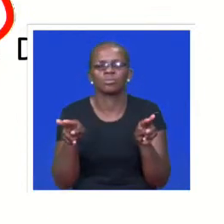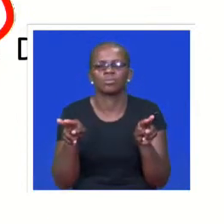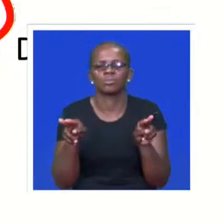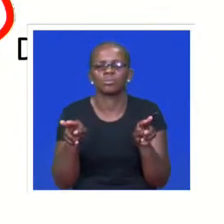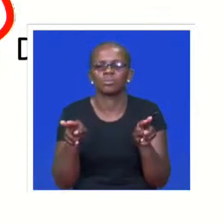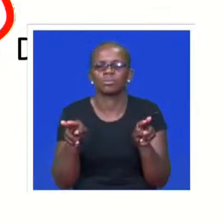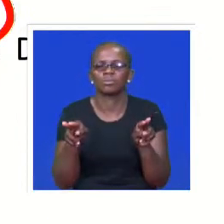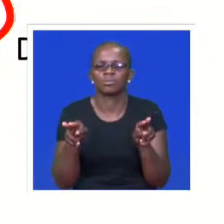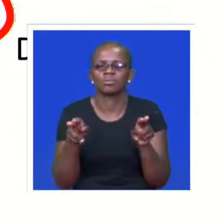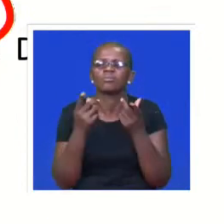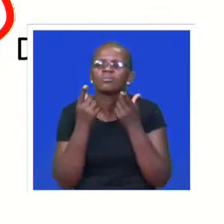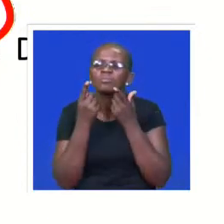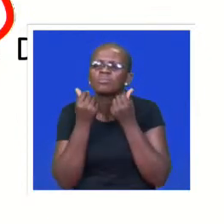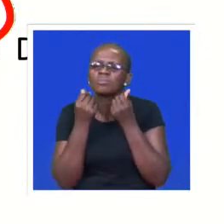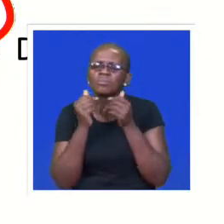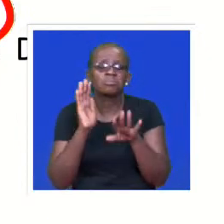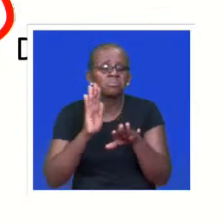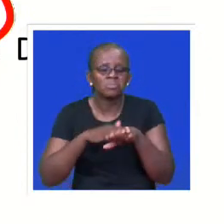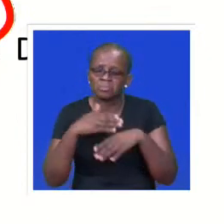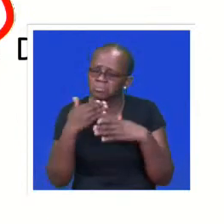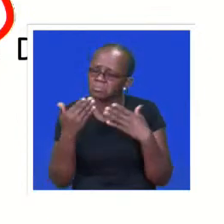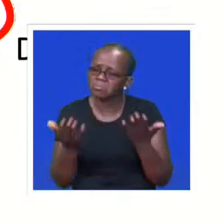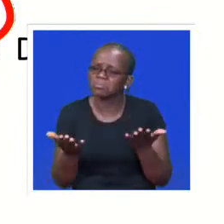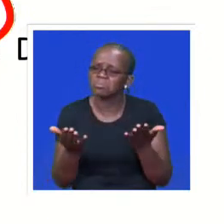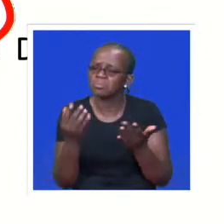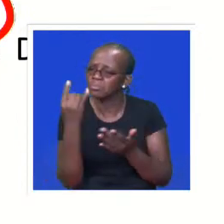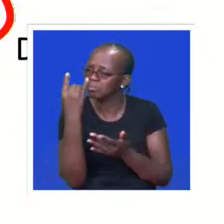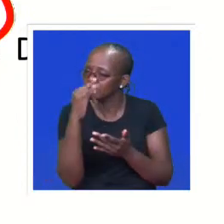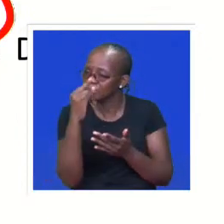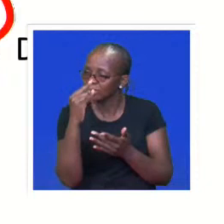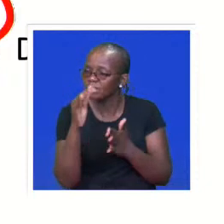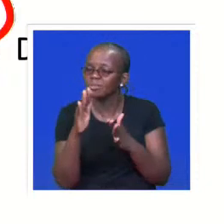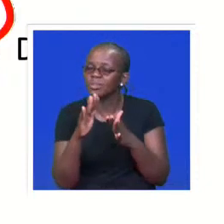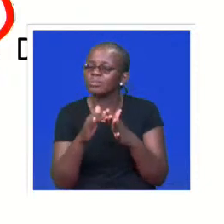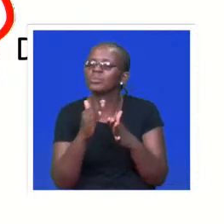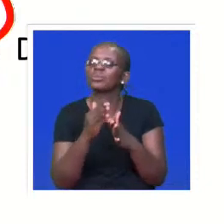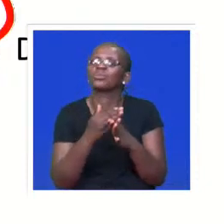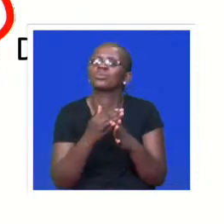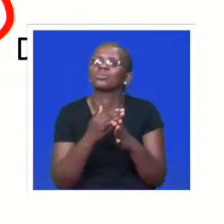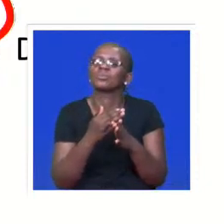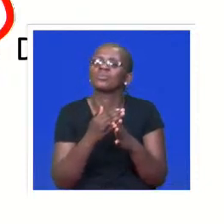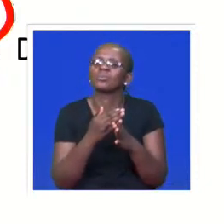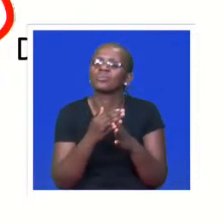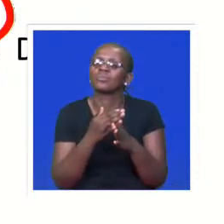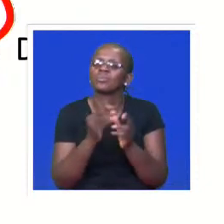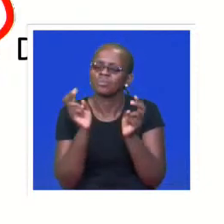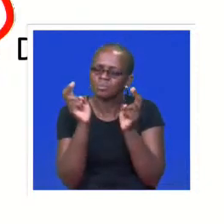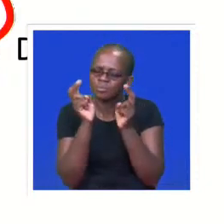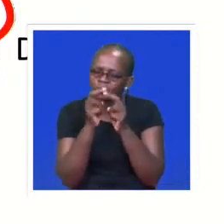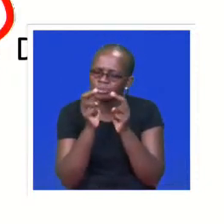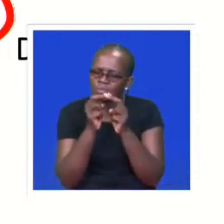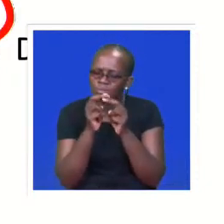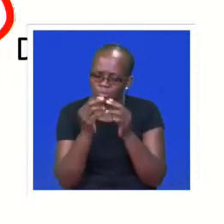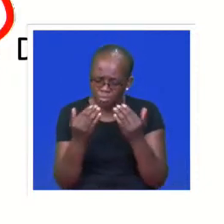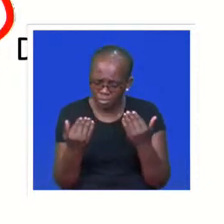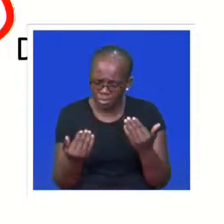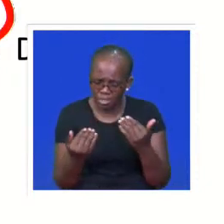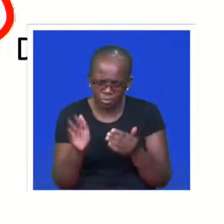clever. Why? Because now the mice were now able to hear him coming.